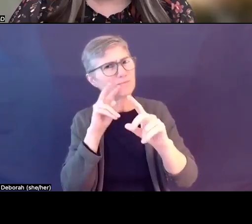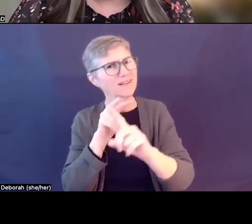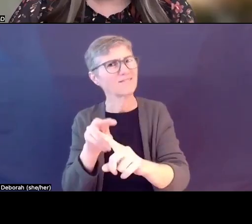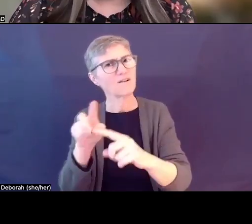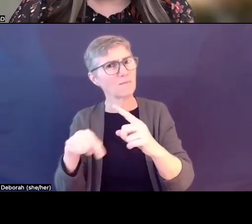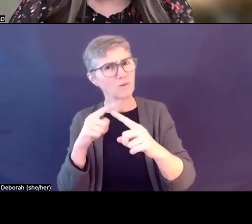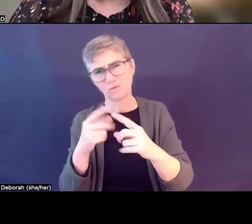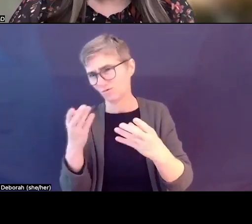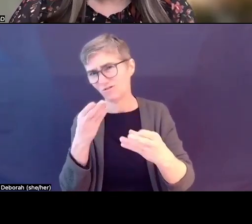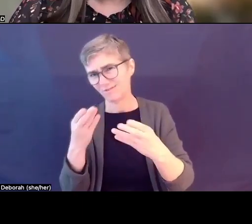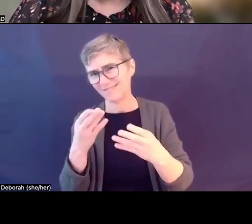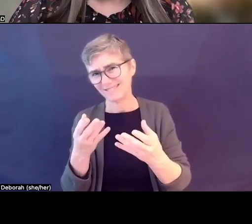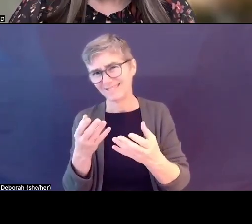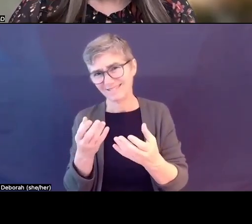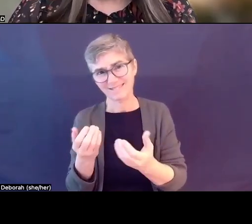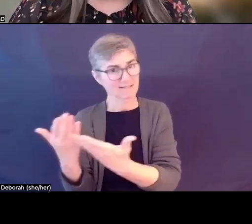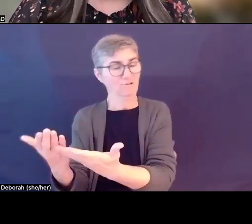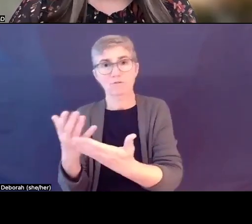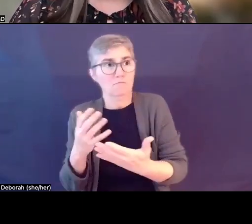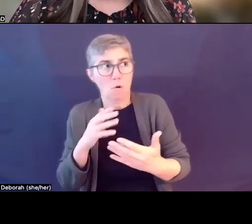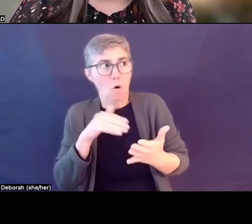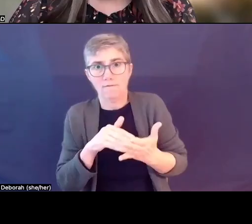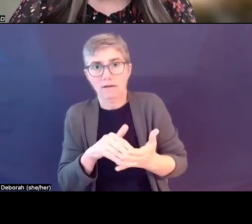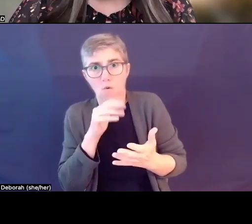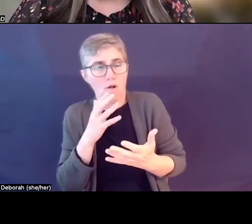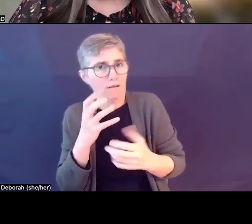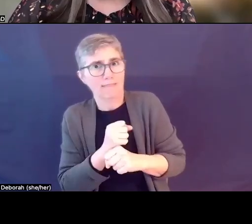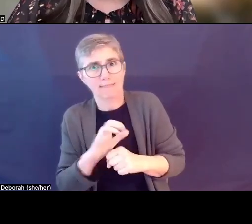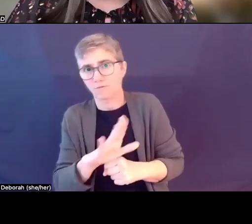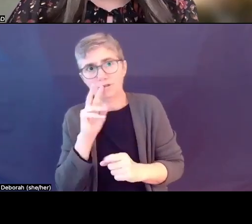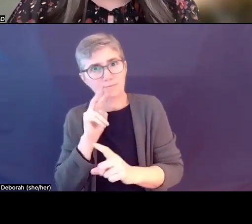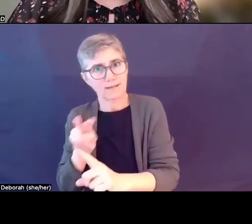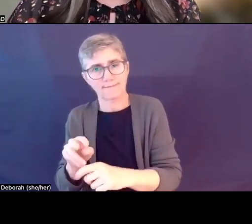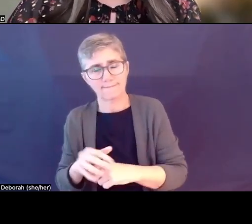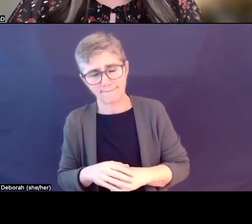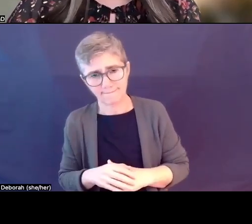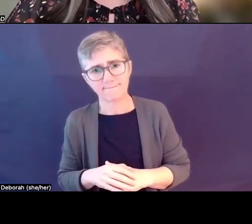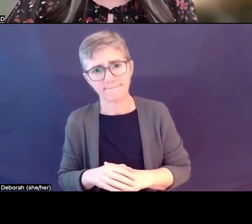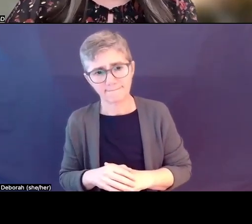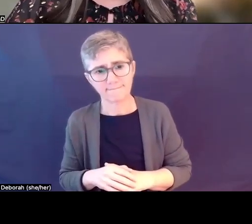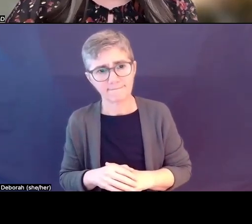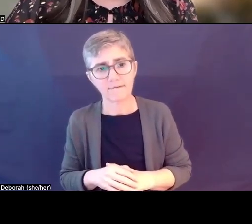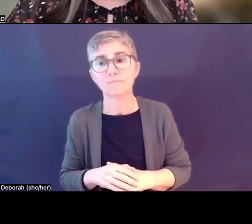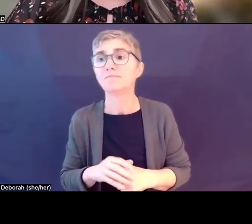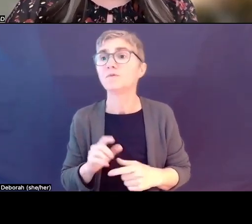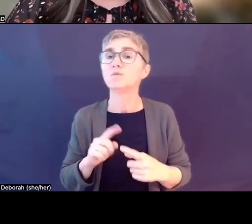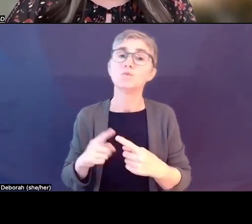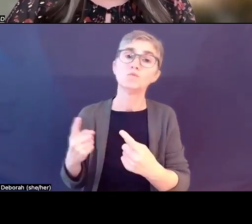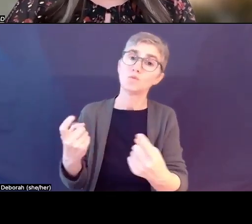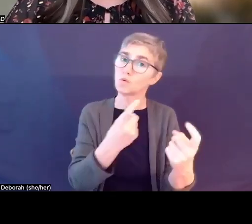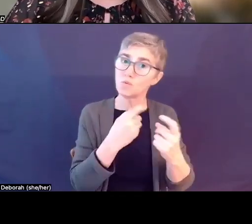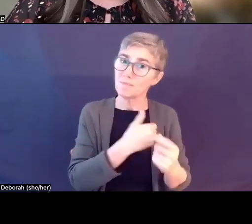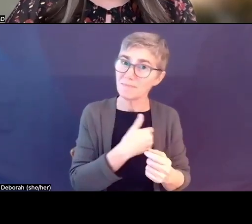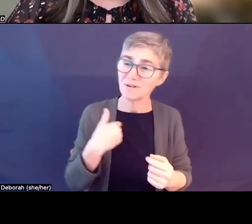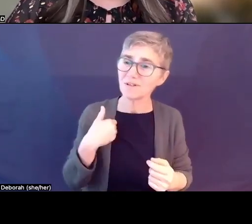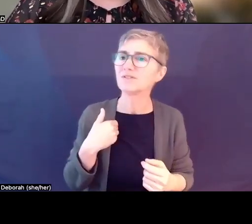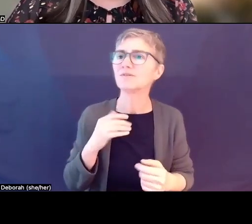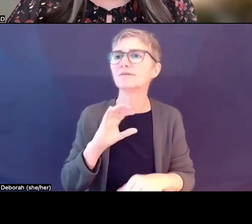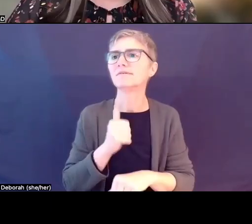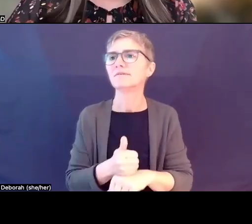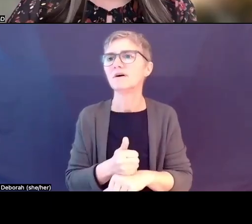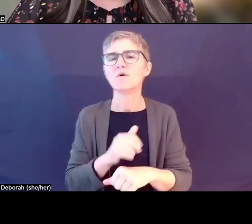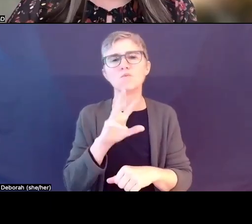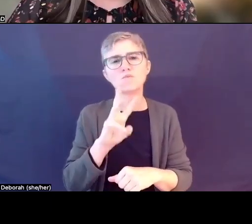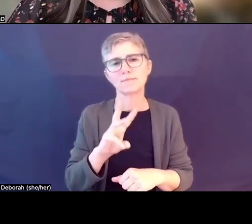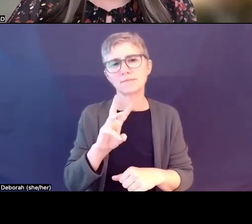often available. Next slide, please. To recruit members, we created a website with information about